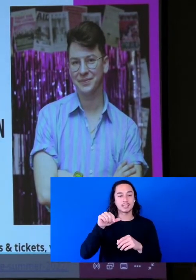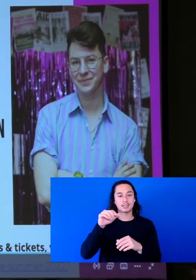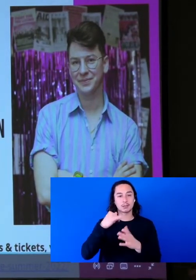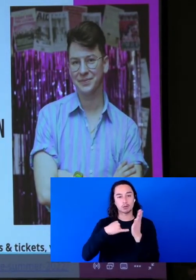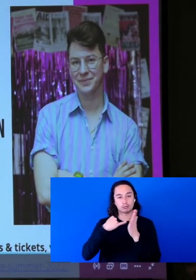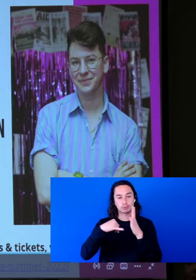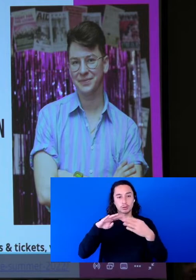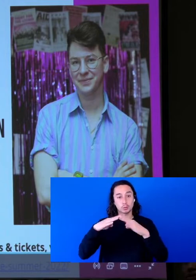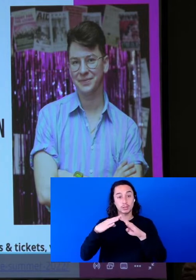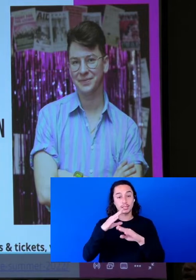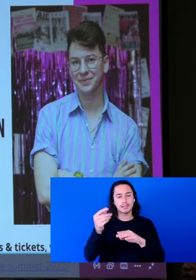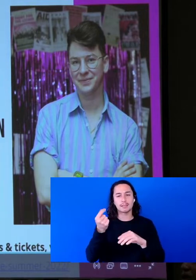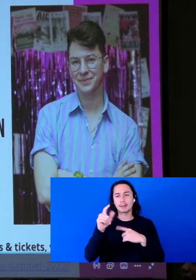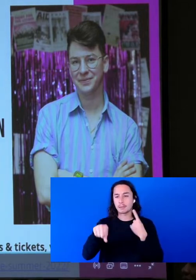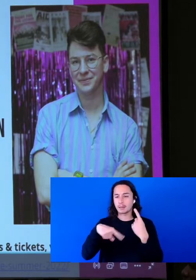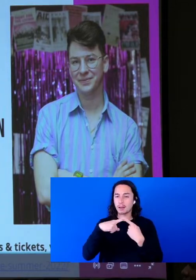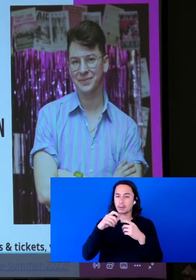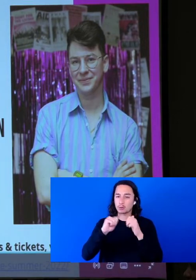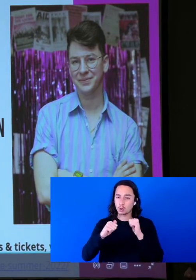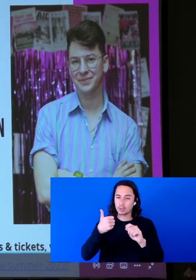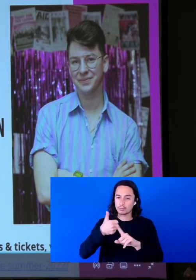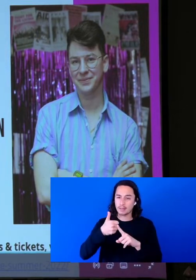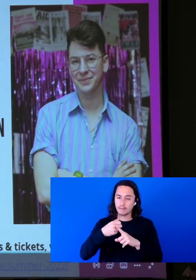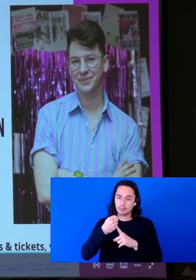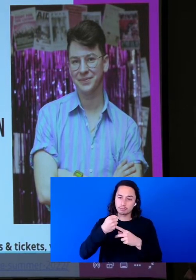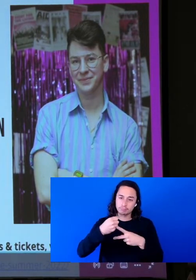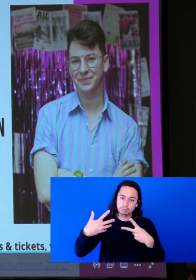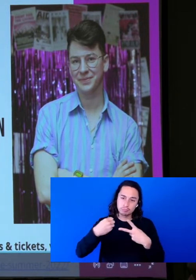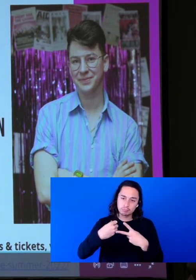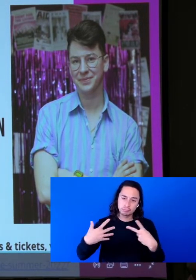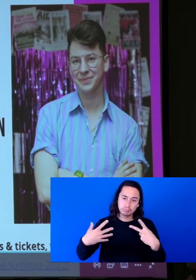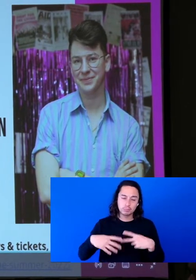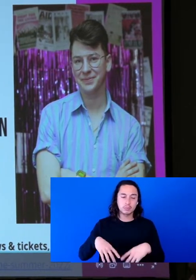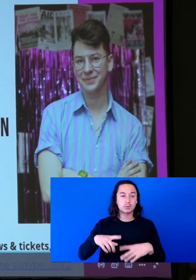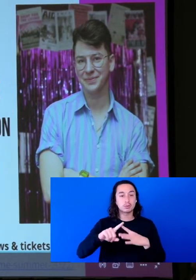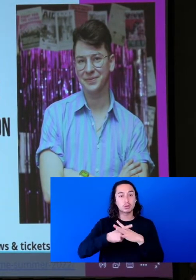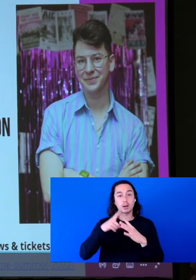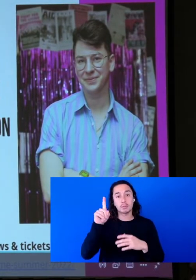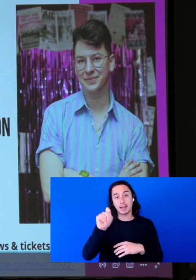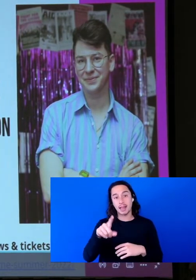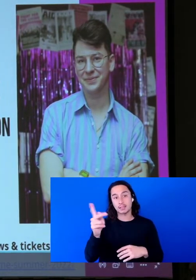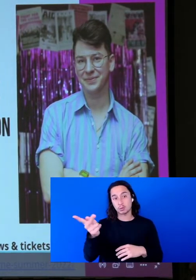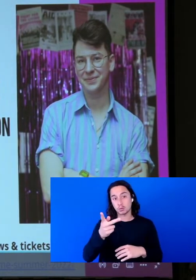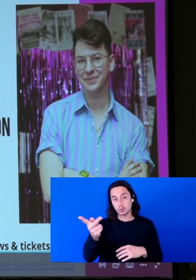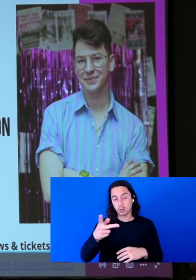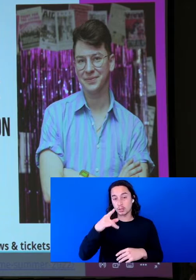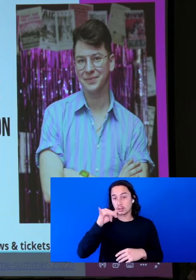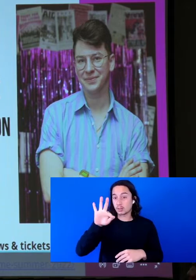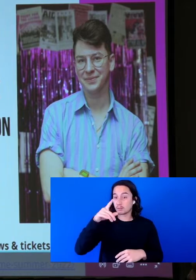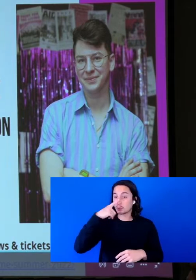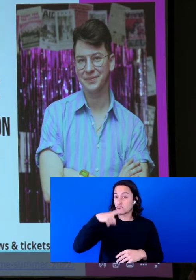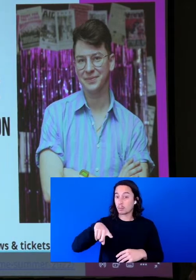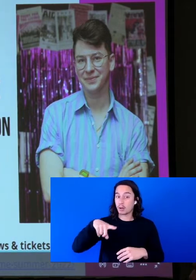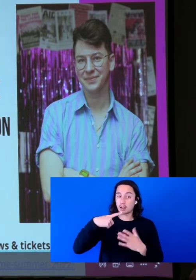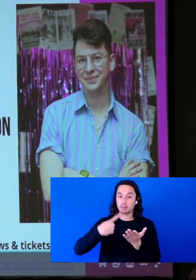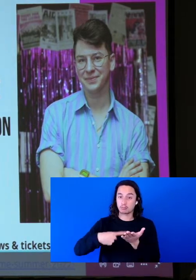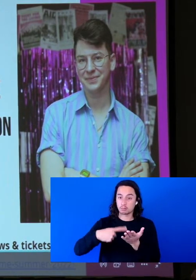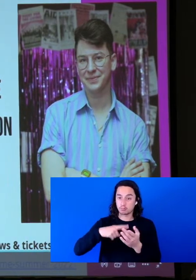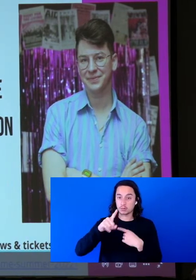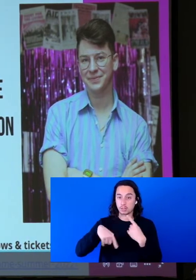bit about the shows themselves. So I wanted to start off by asking the two of you if you could talk a little bit about your